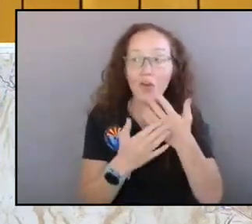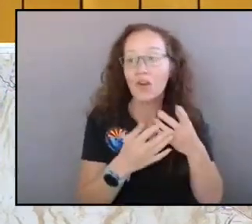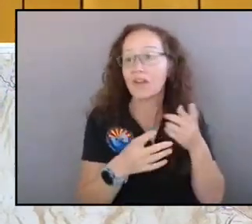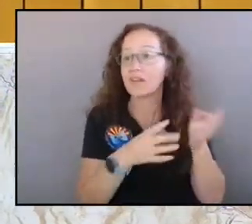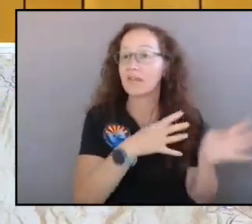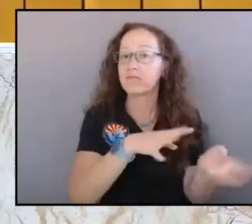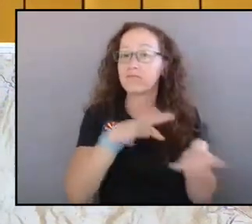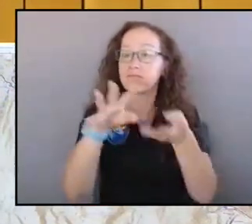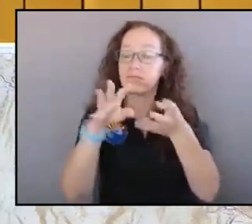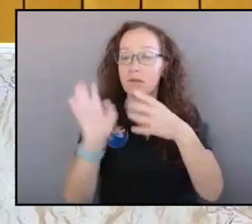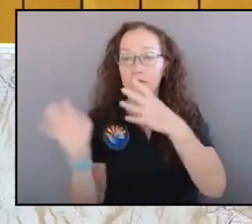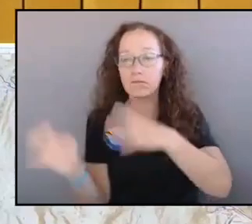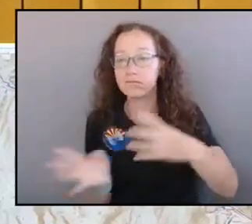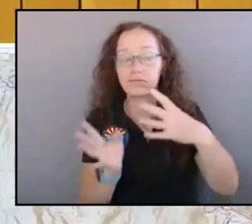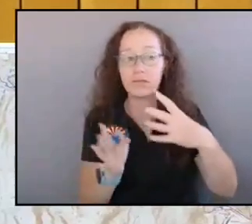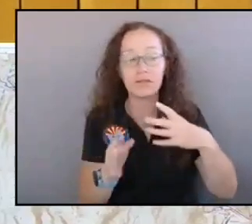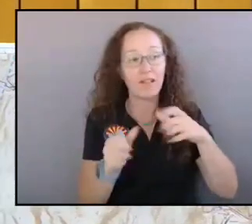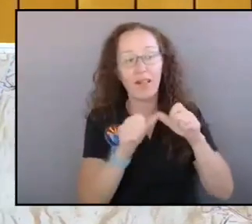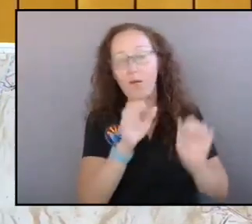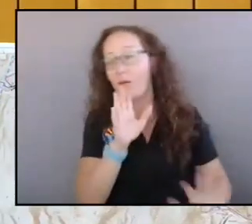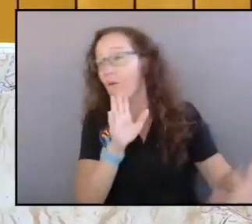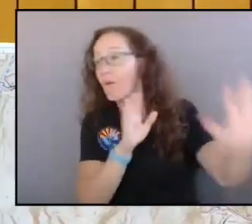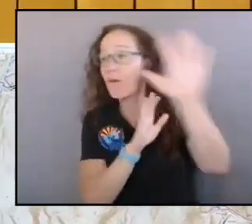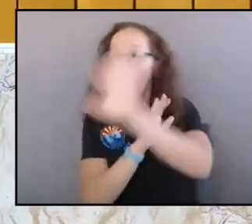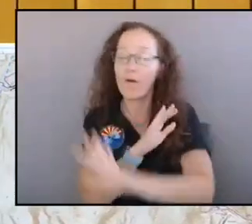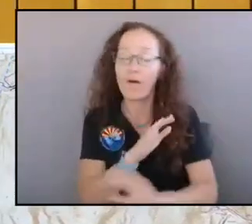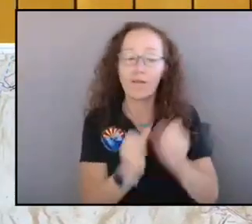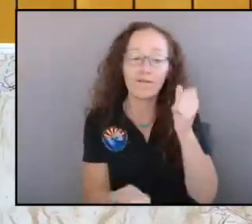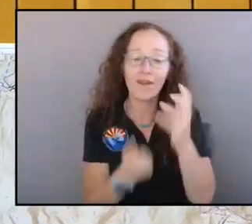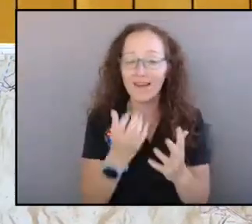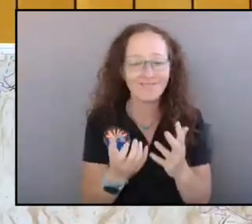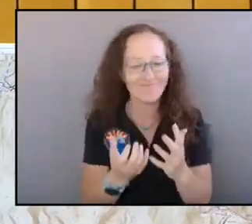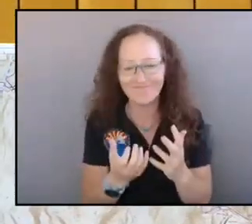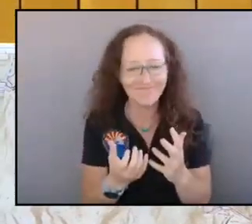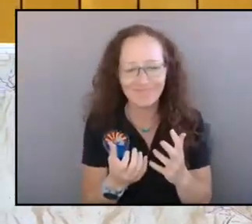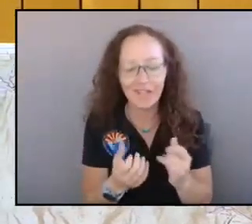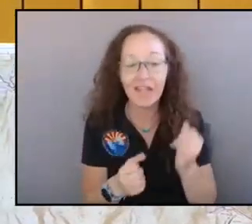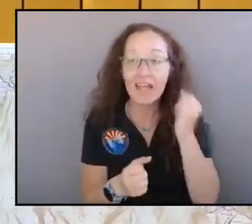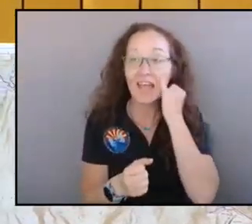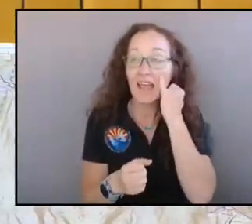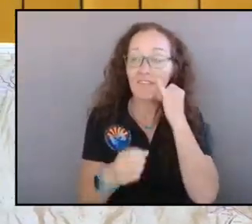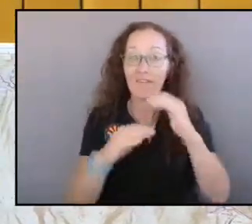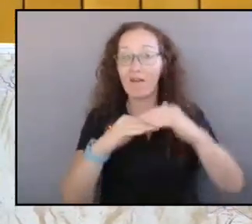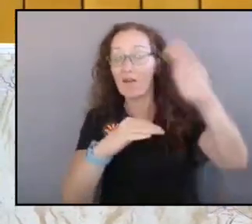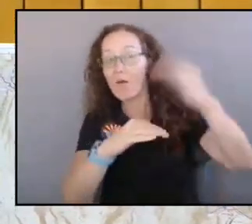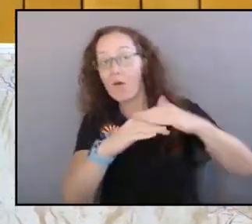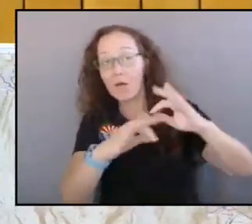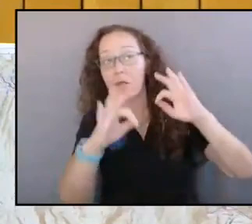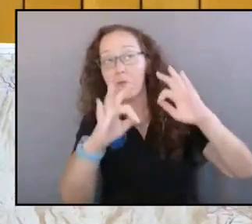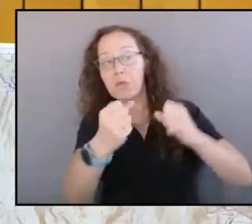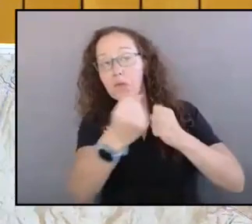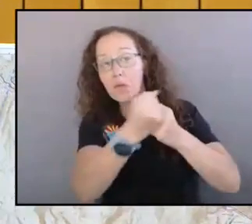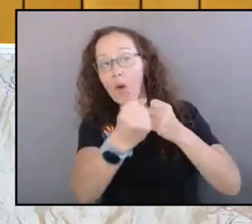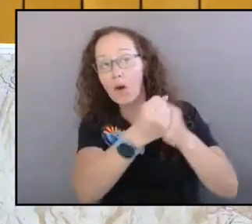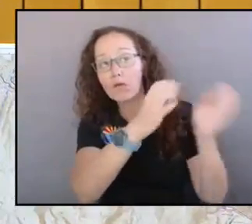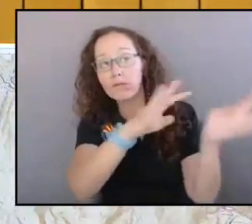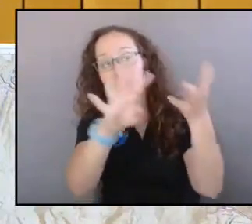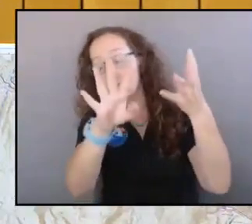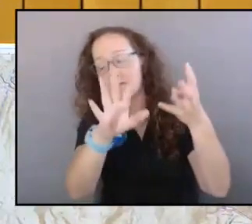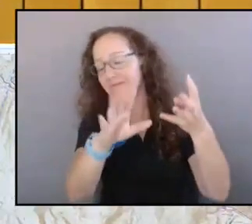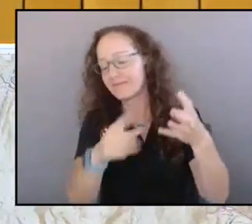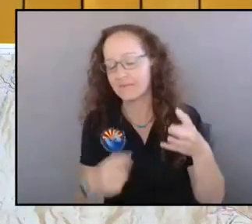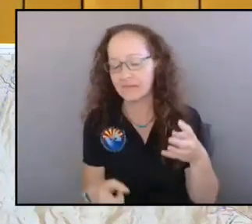fire. And what we get, a one wind direction is favorable for this part of the fire, is not favorable for the other. So down on the south